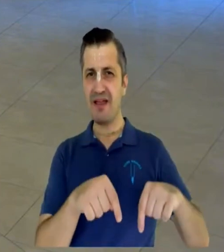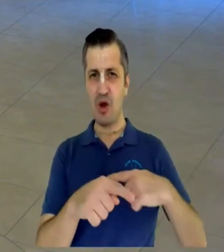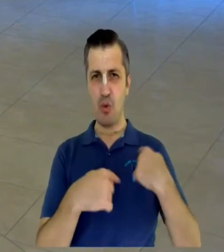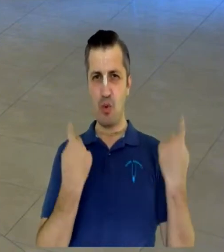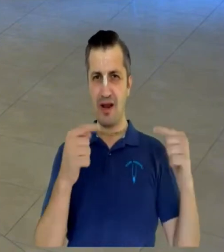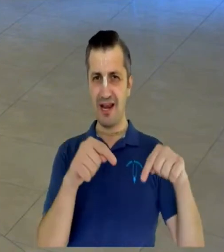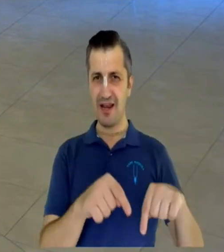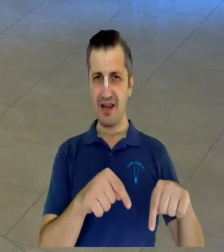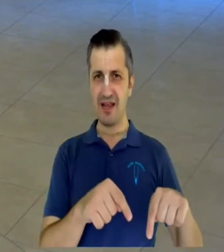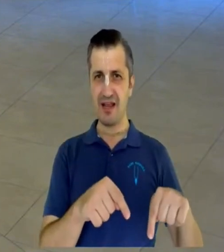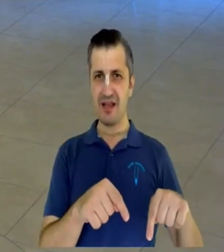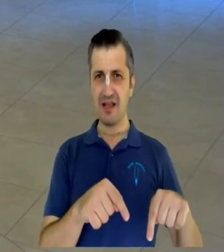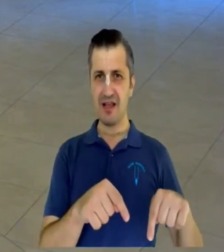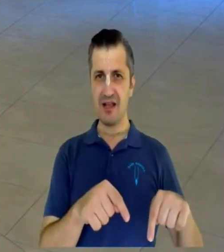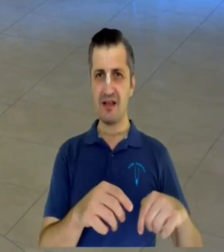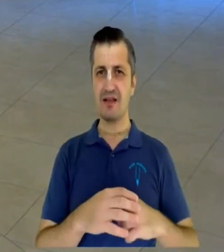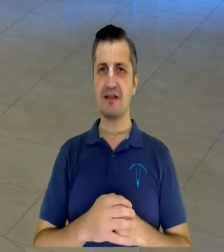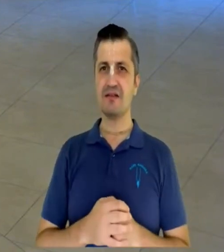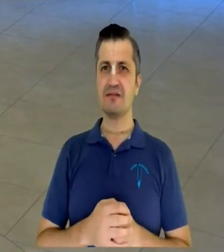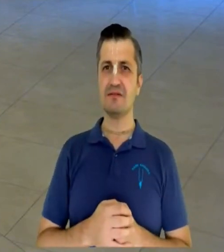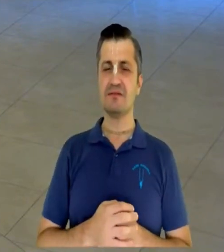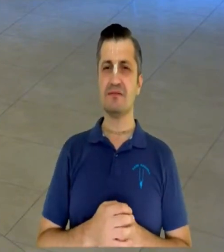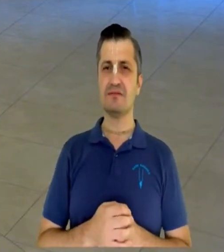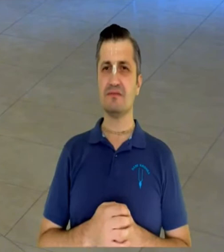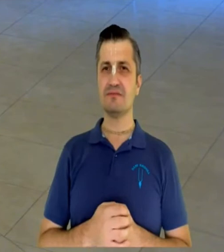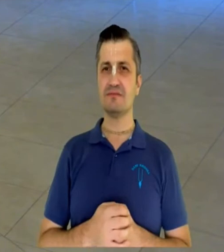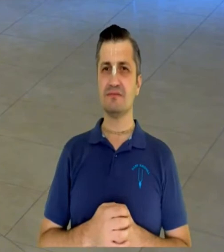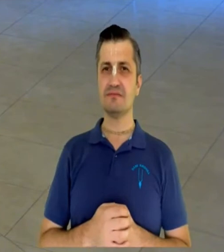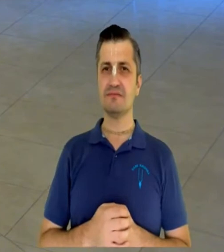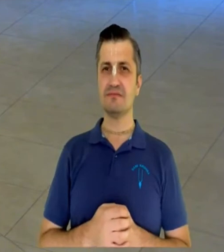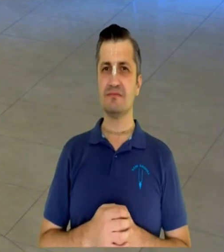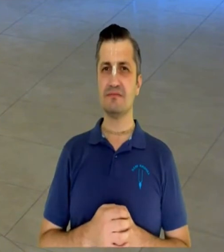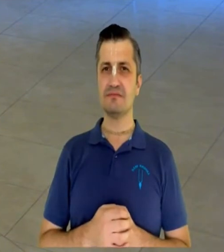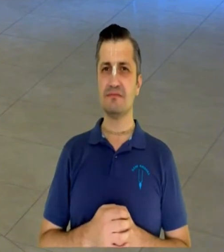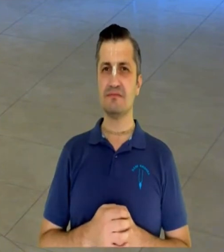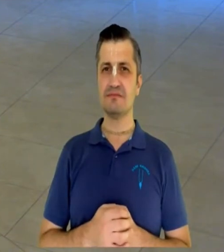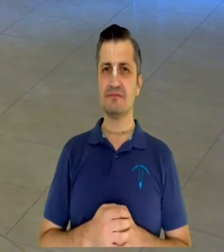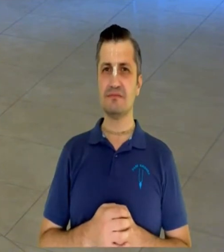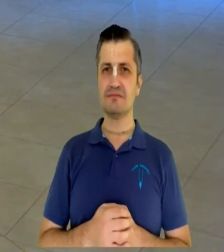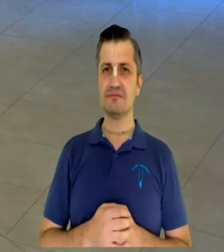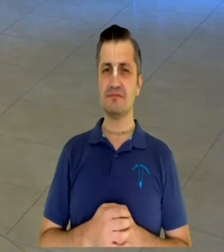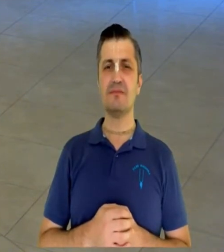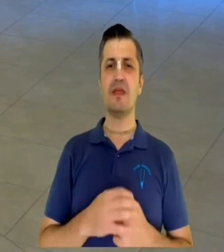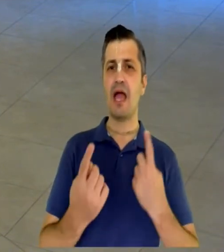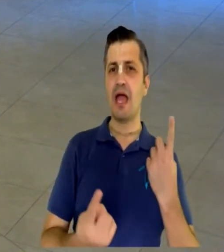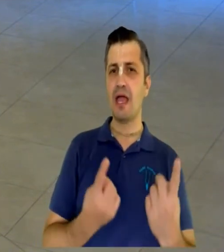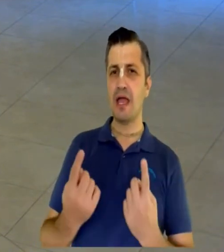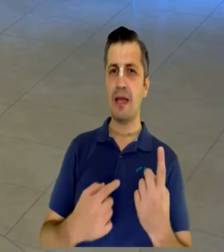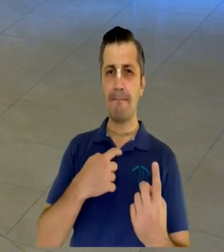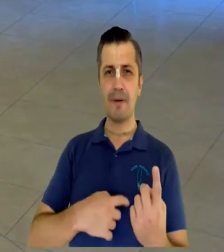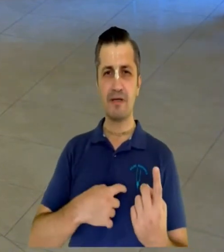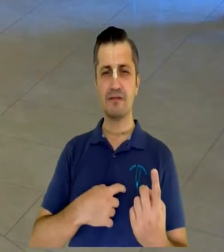it might not be manifest so strongly in that sense, but it's said that every conditioned living entity, which we all are